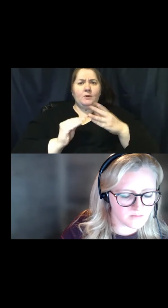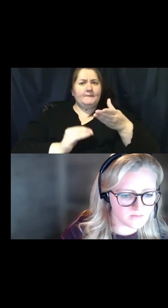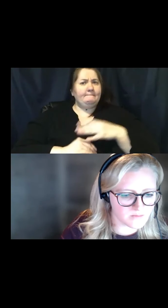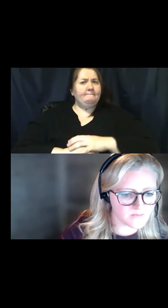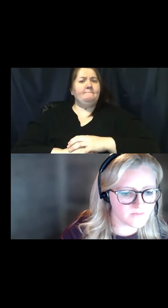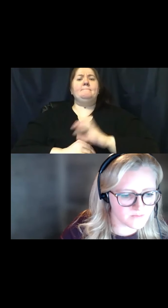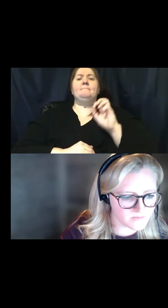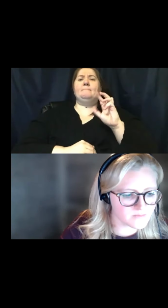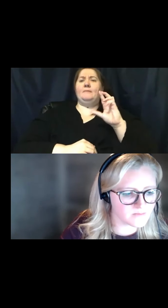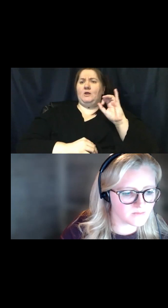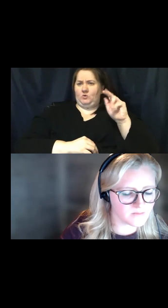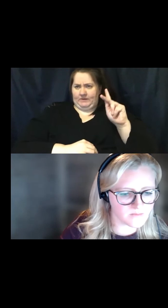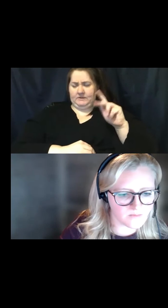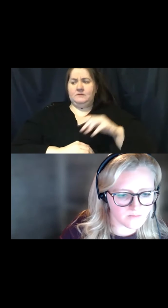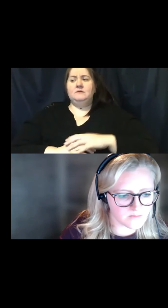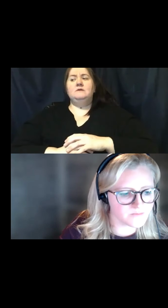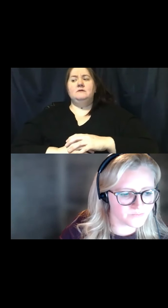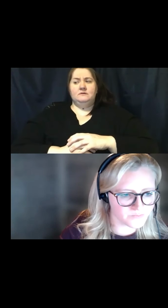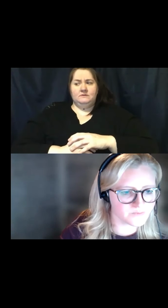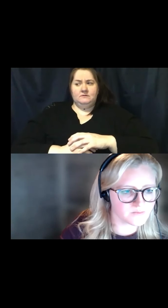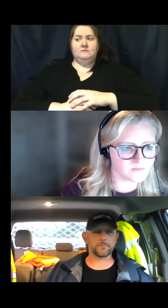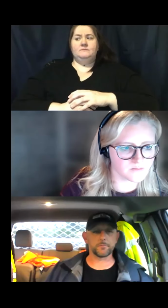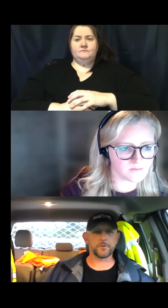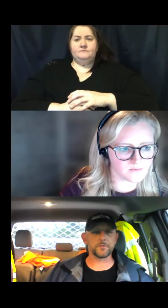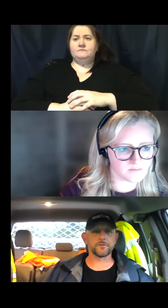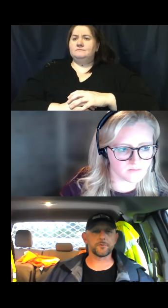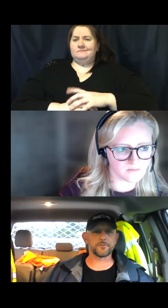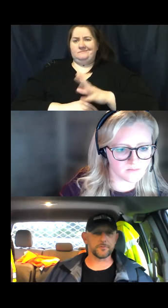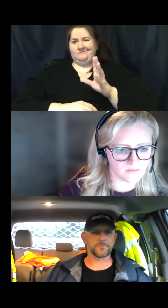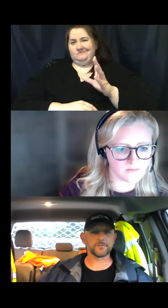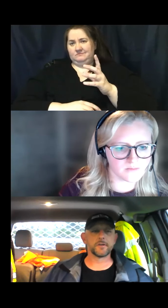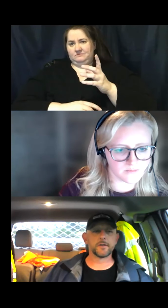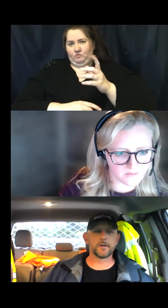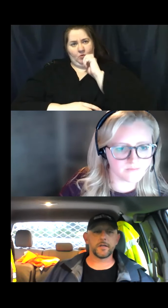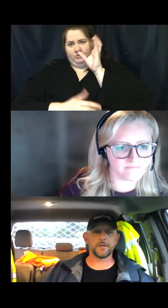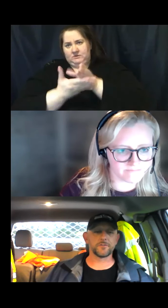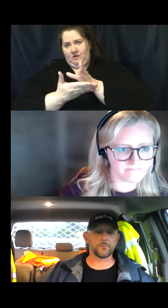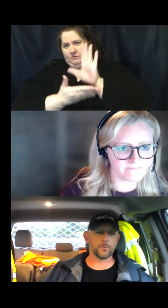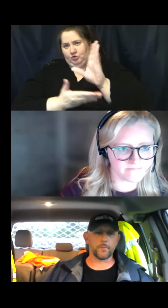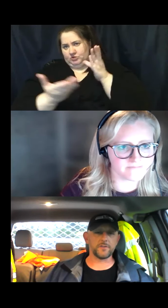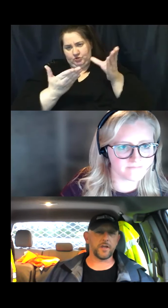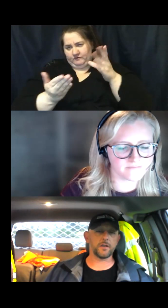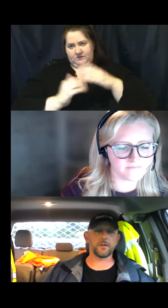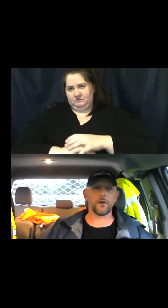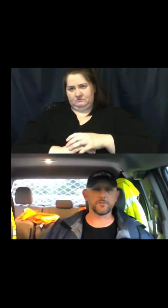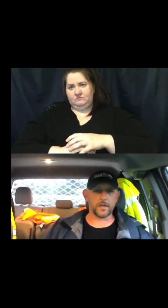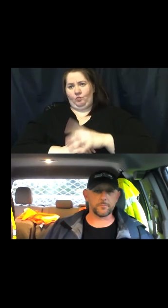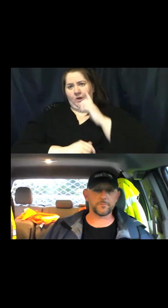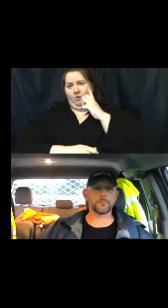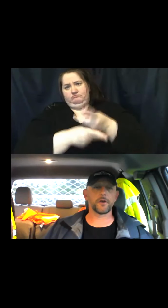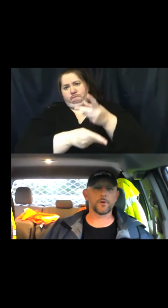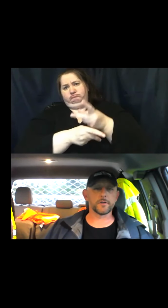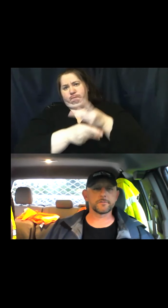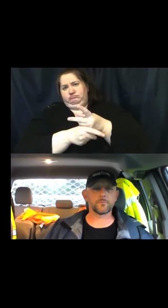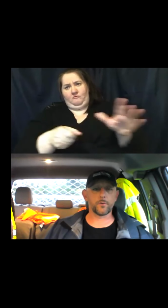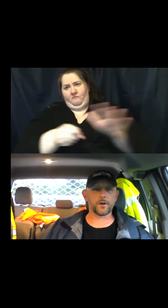Yes, Kelly, we will never stop anybody from using their sewer service. It is something that we'll maintain at all times,